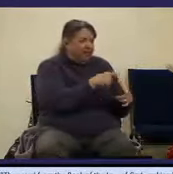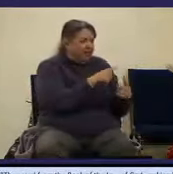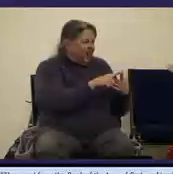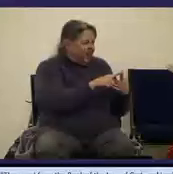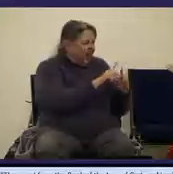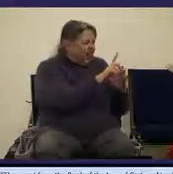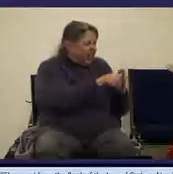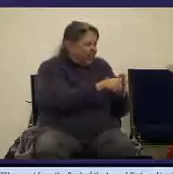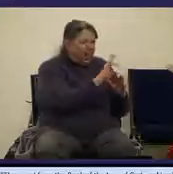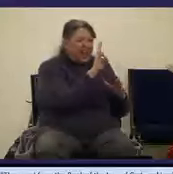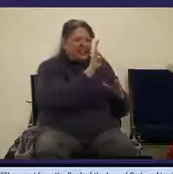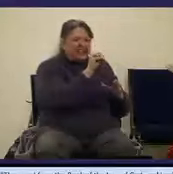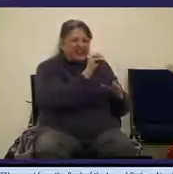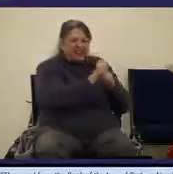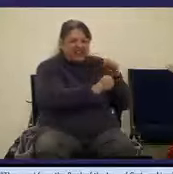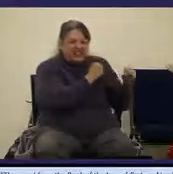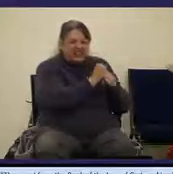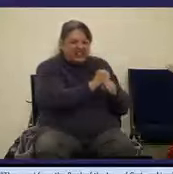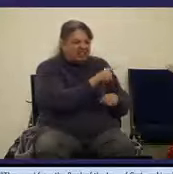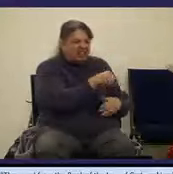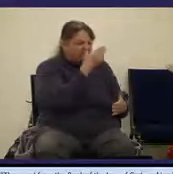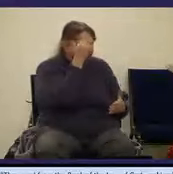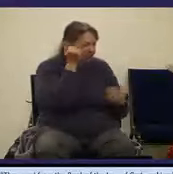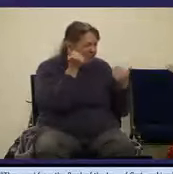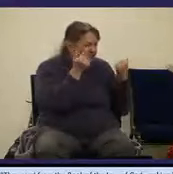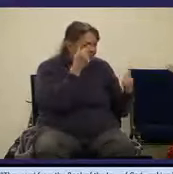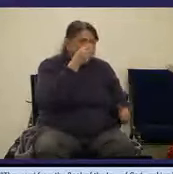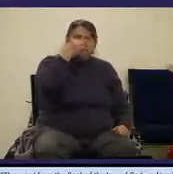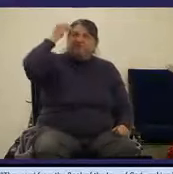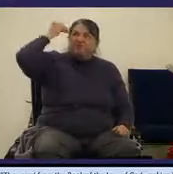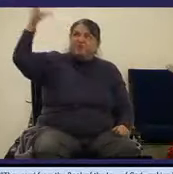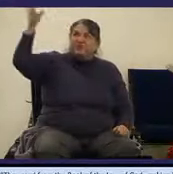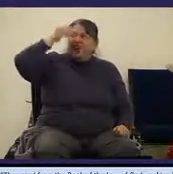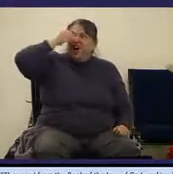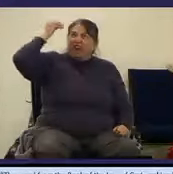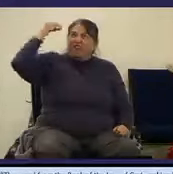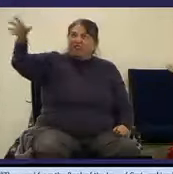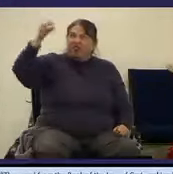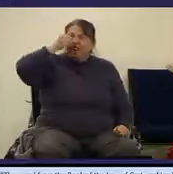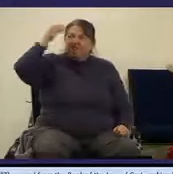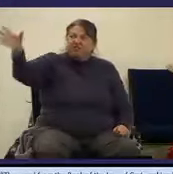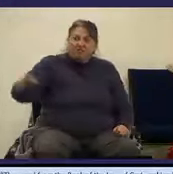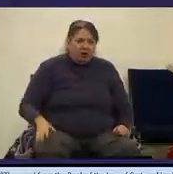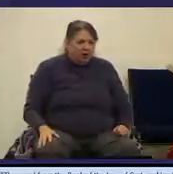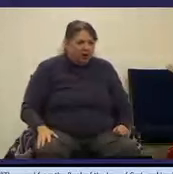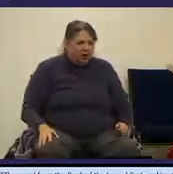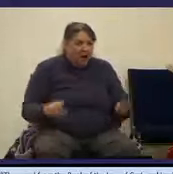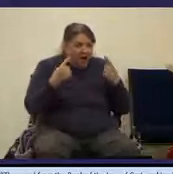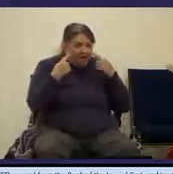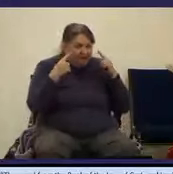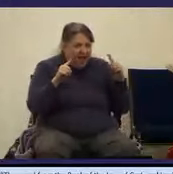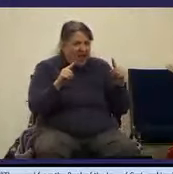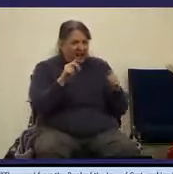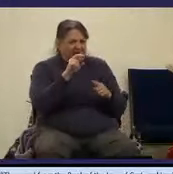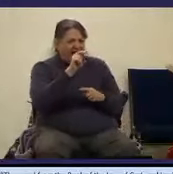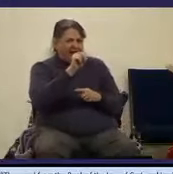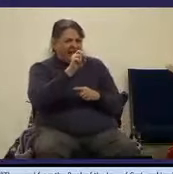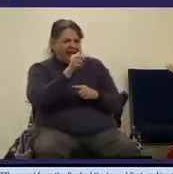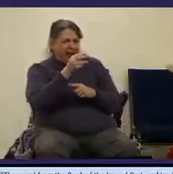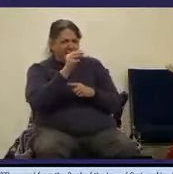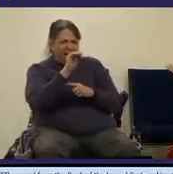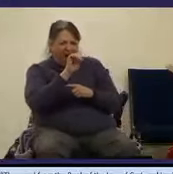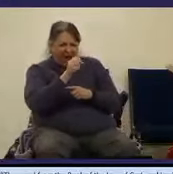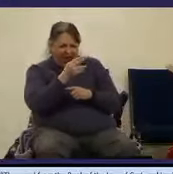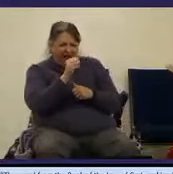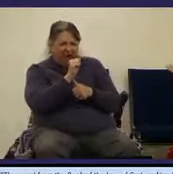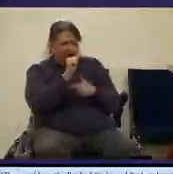They realized how much they had failed him, so bad that they would be taken captive to Babylon for 70 years. The temple destroyed and